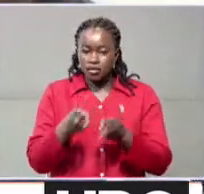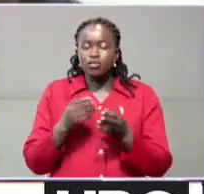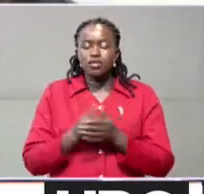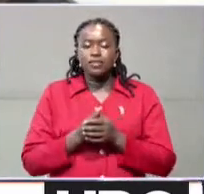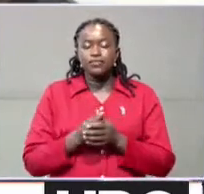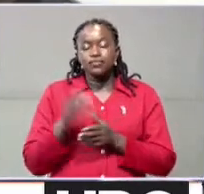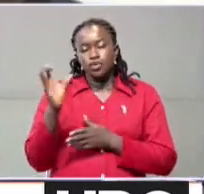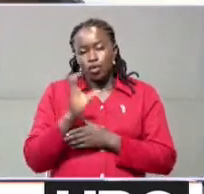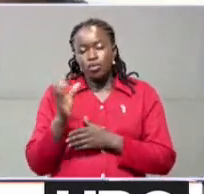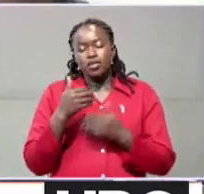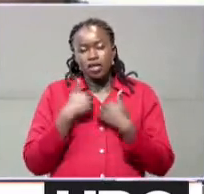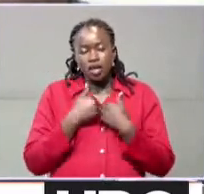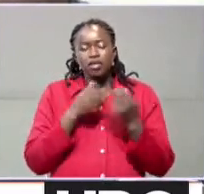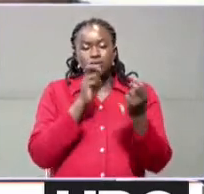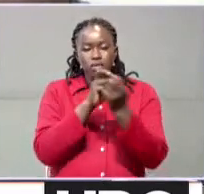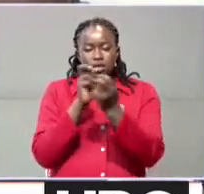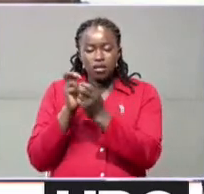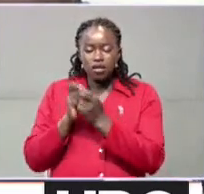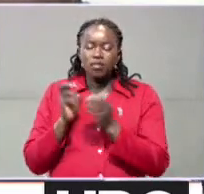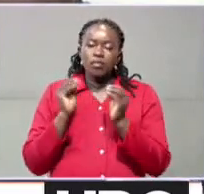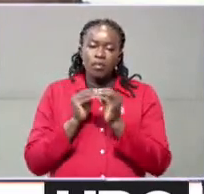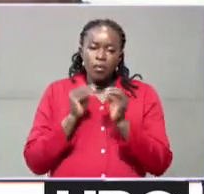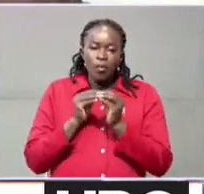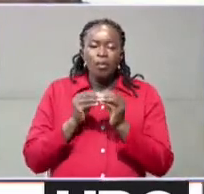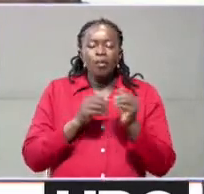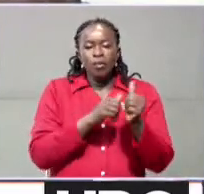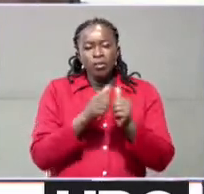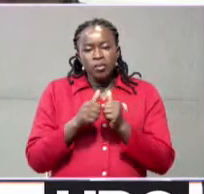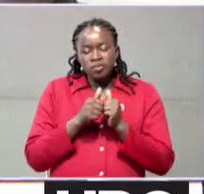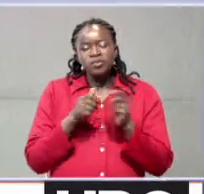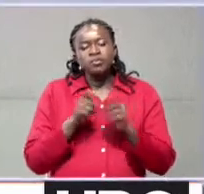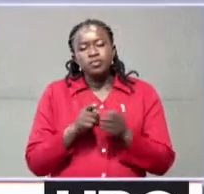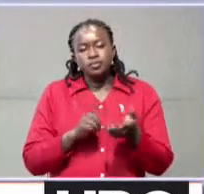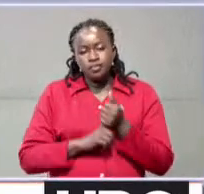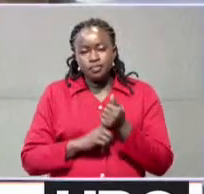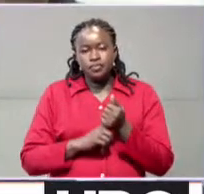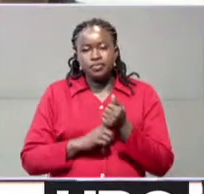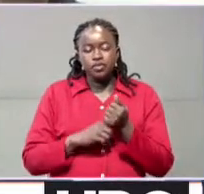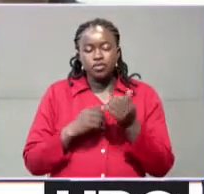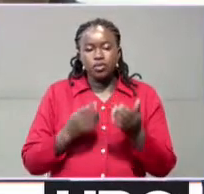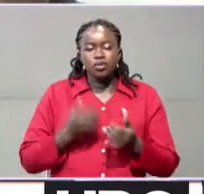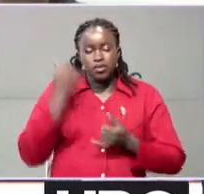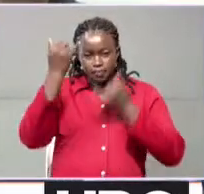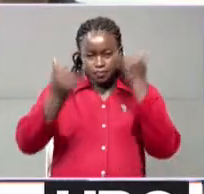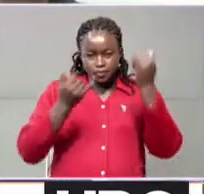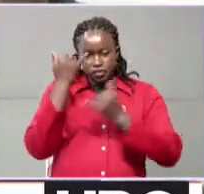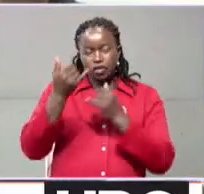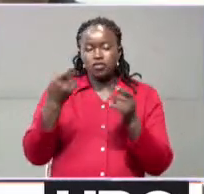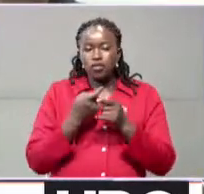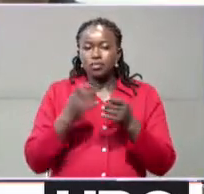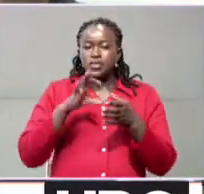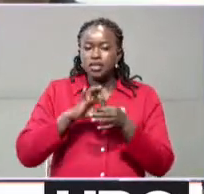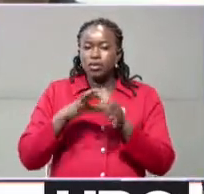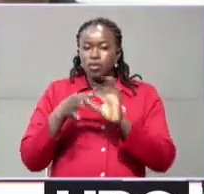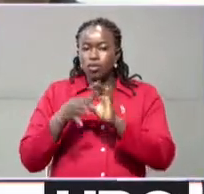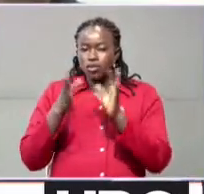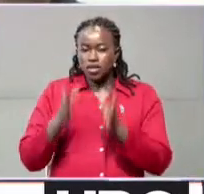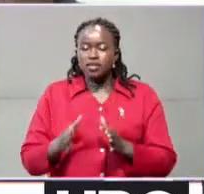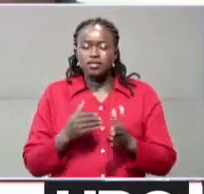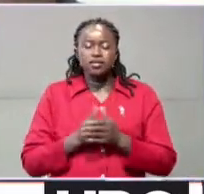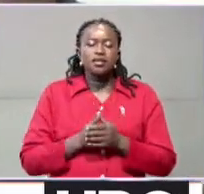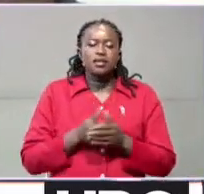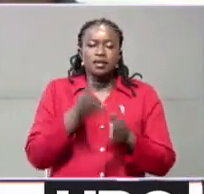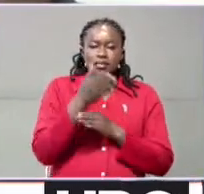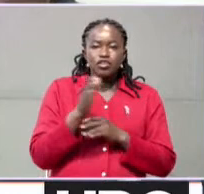committee held the consultative meetings with and received submissions from the following stakeholders the minister of local